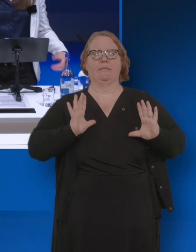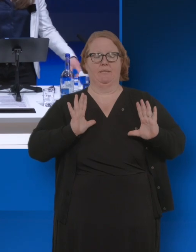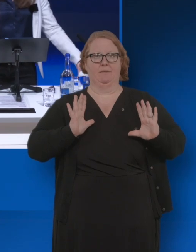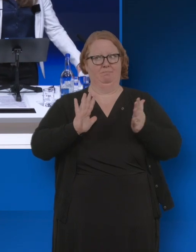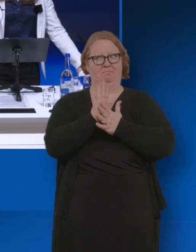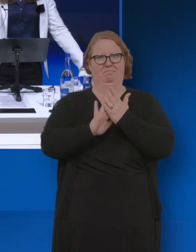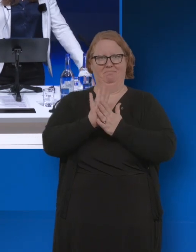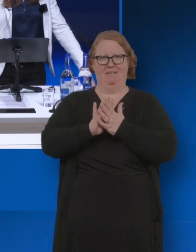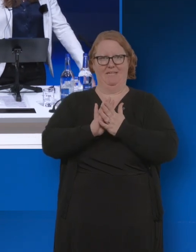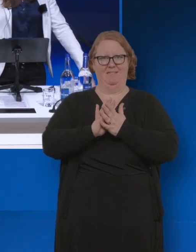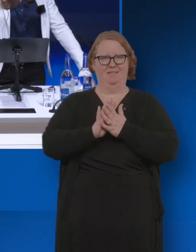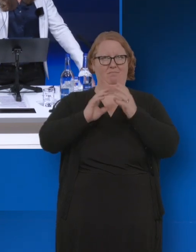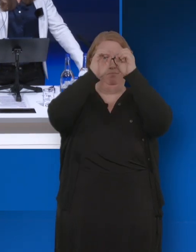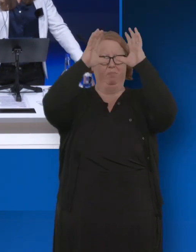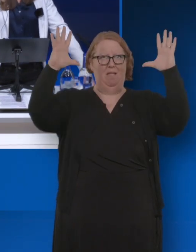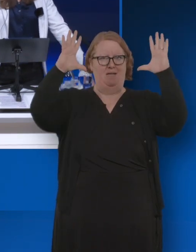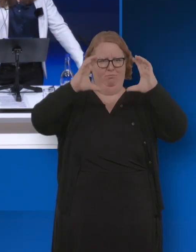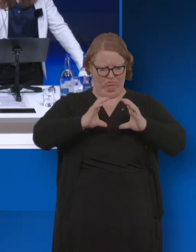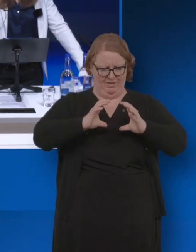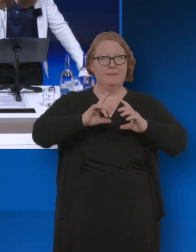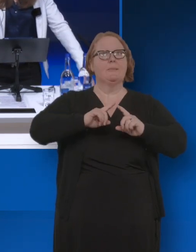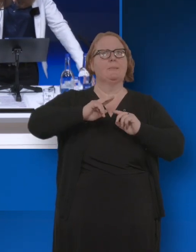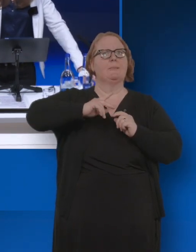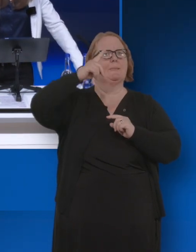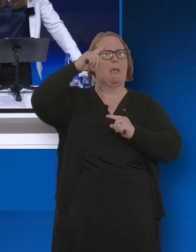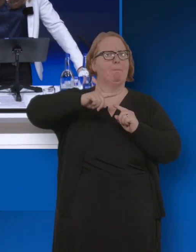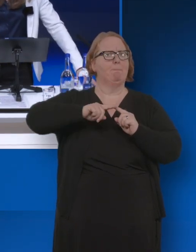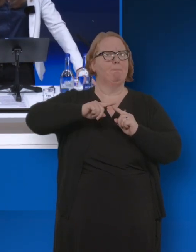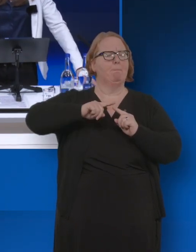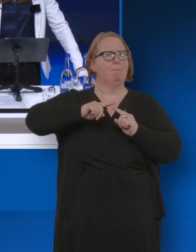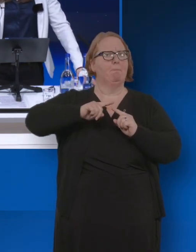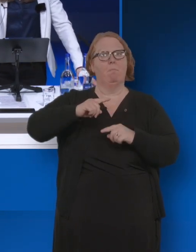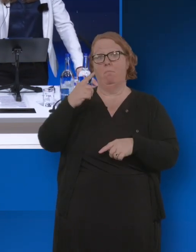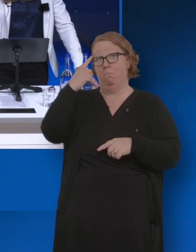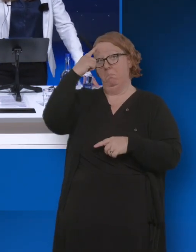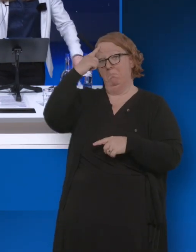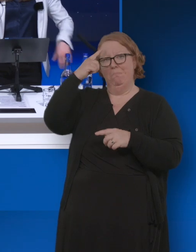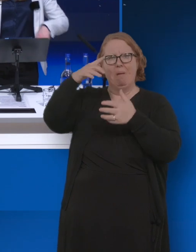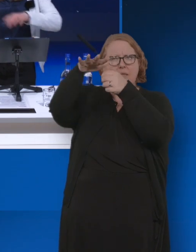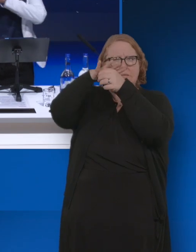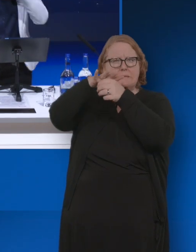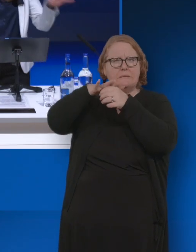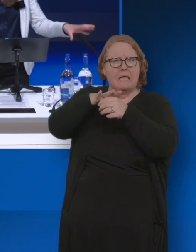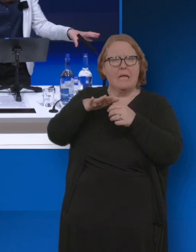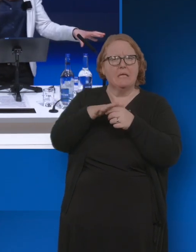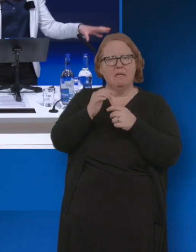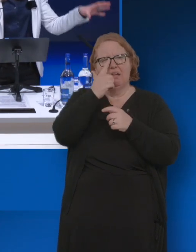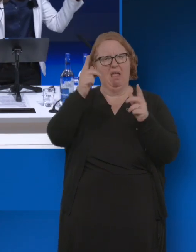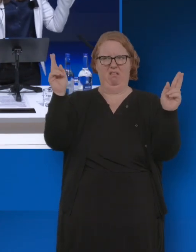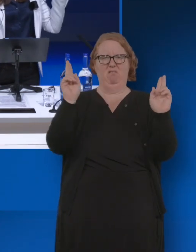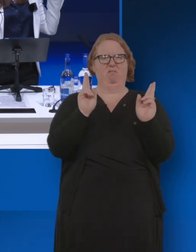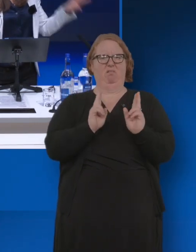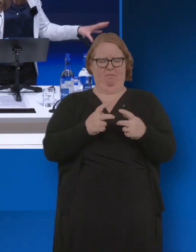essentially saying that mind and brain are the same thing, that mental states are